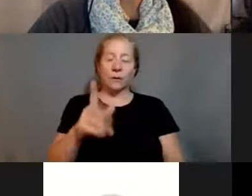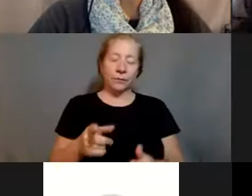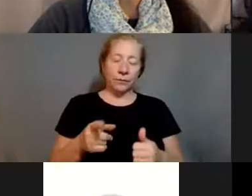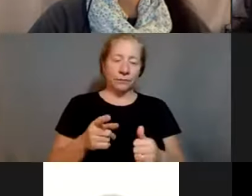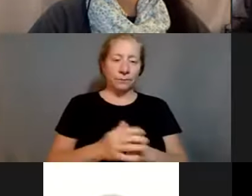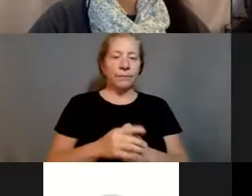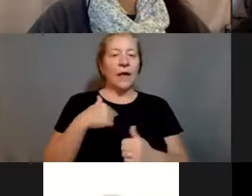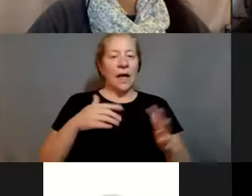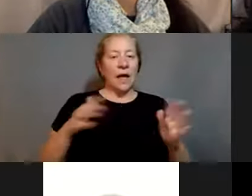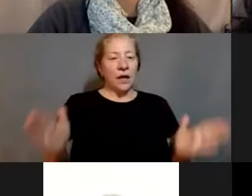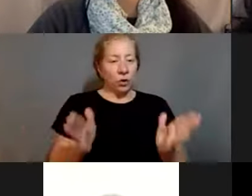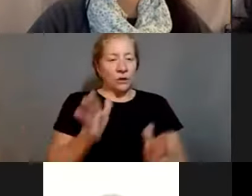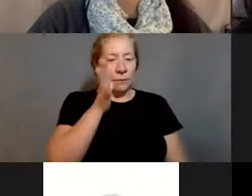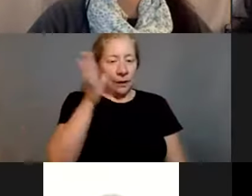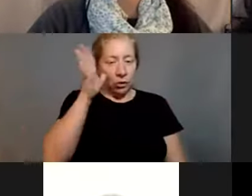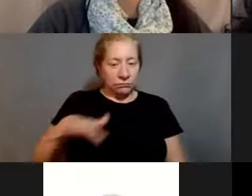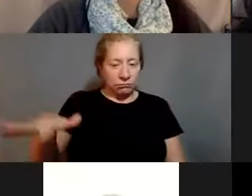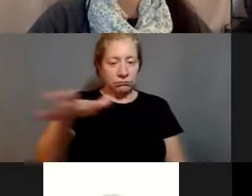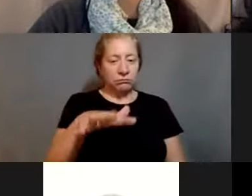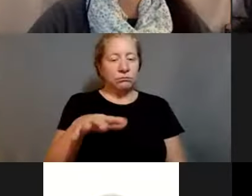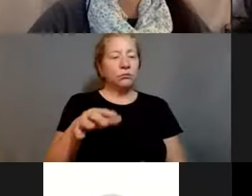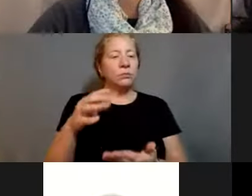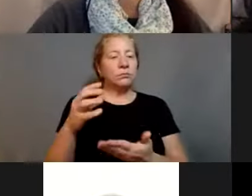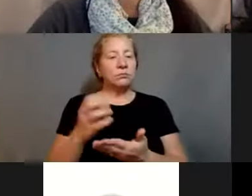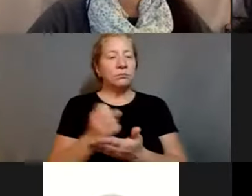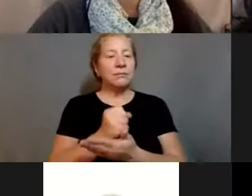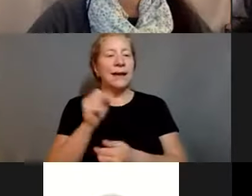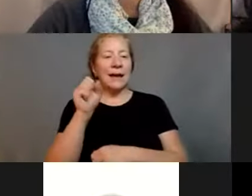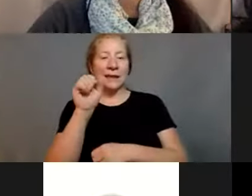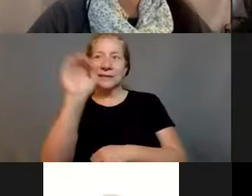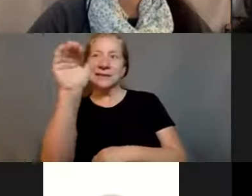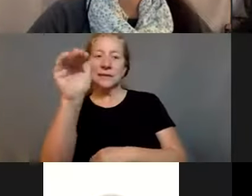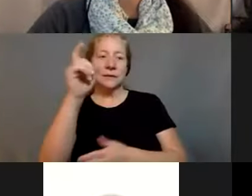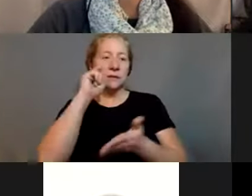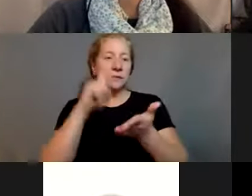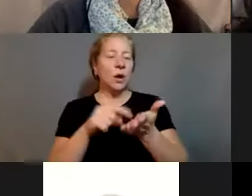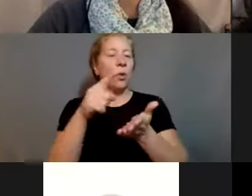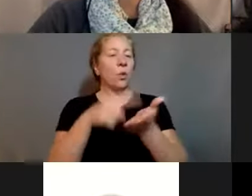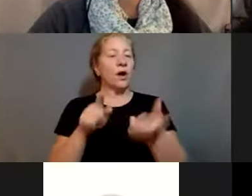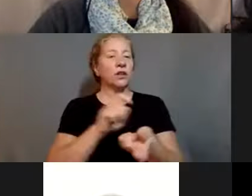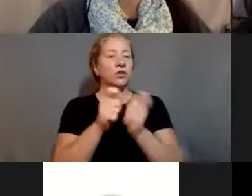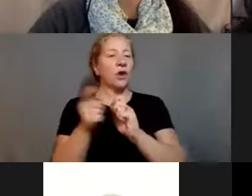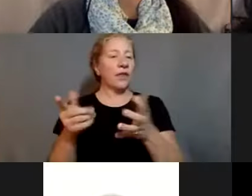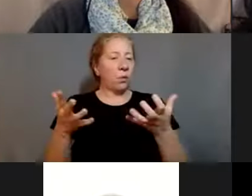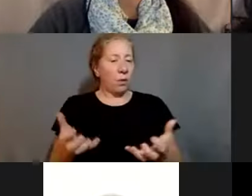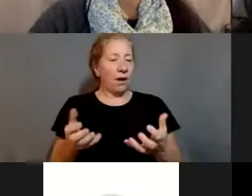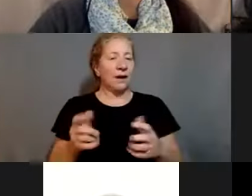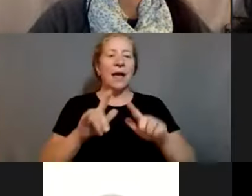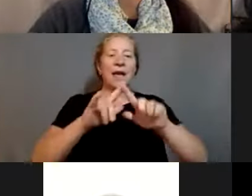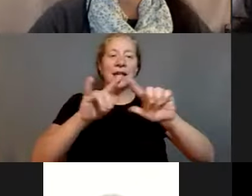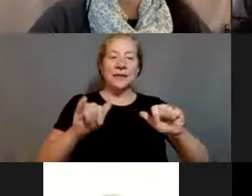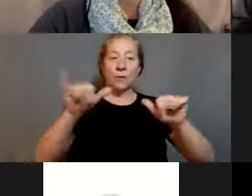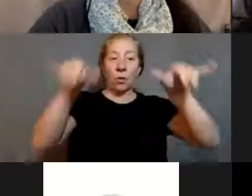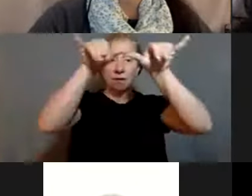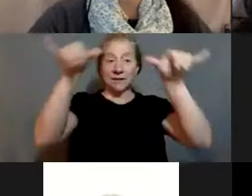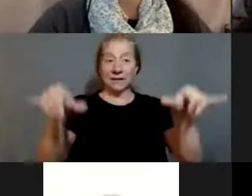I encourage parents to ask for the change that they want, but at the same time, I also understand that the systems that we create